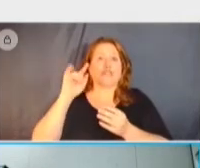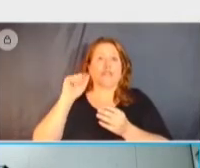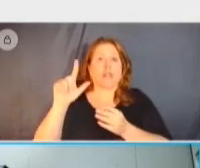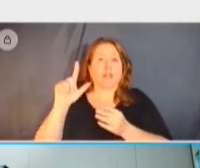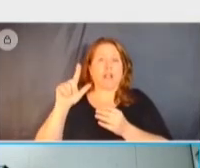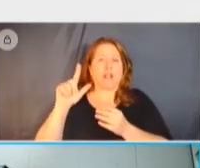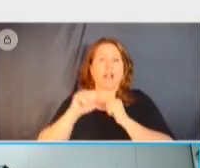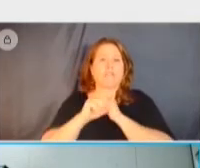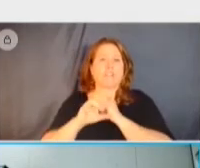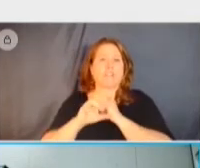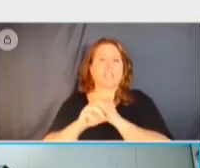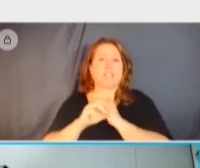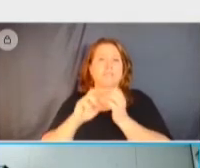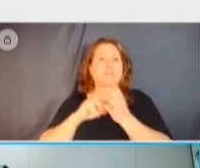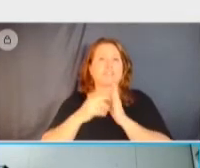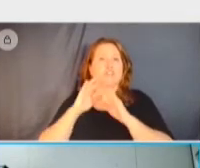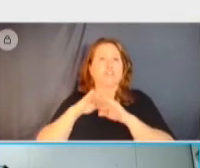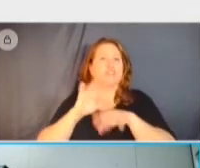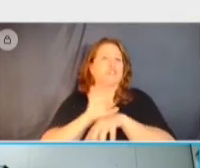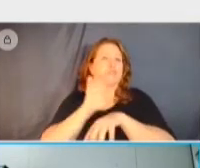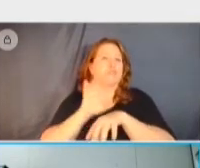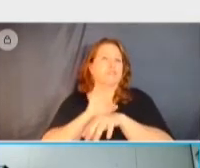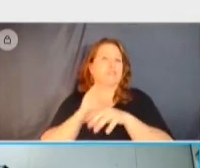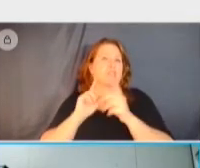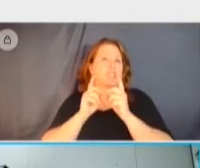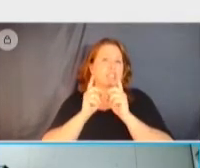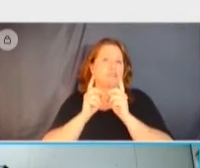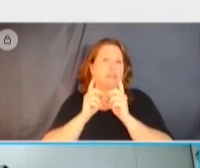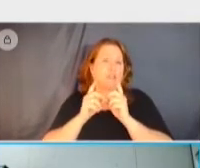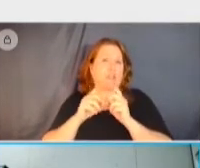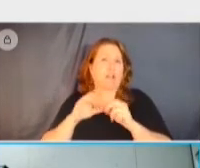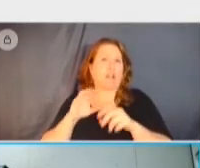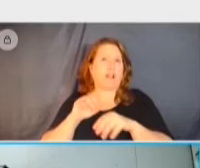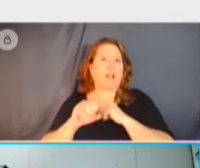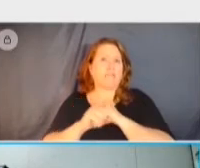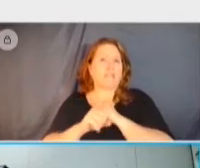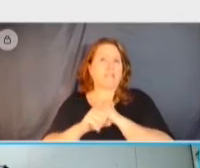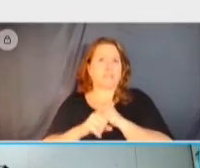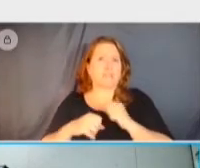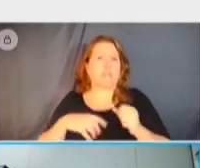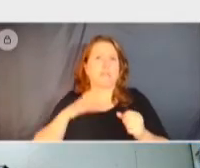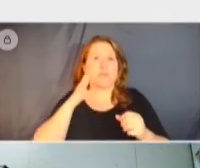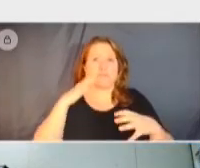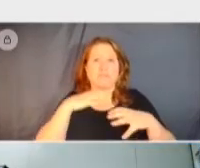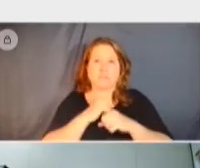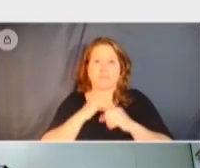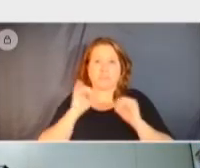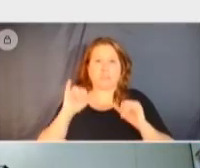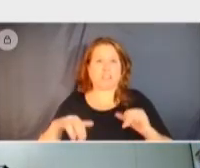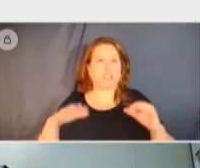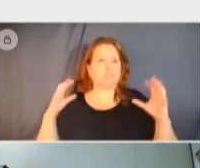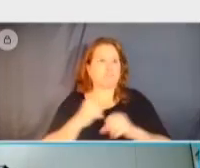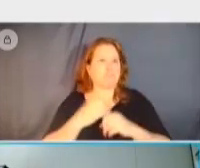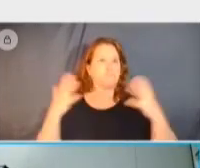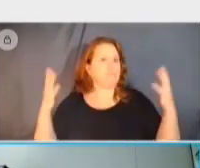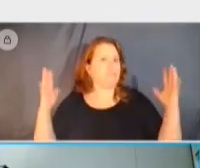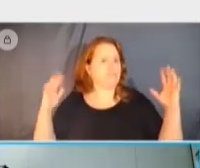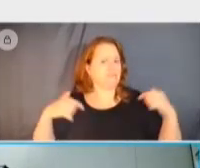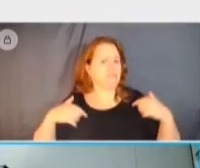And I think for me, that pretty much sums it up, unless there are any questions.